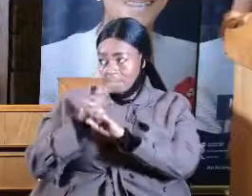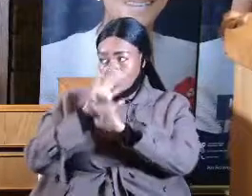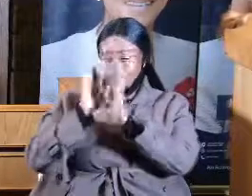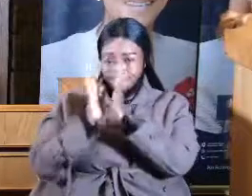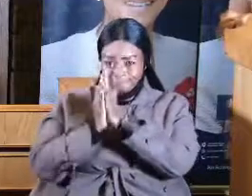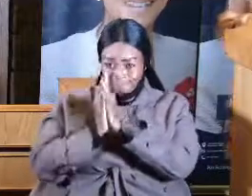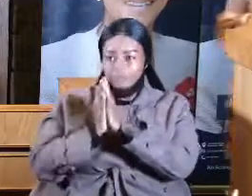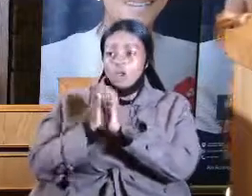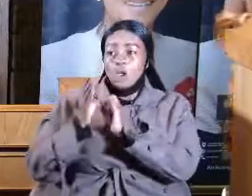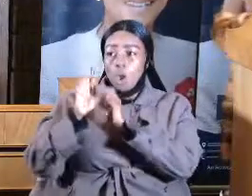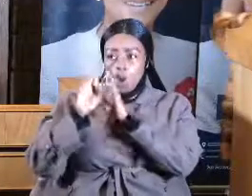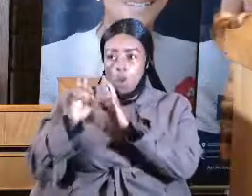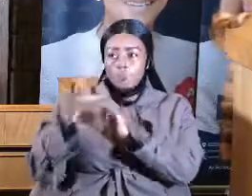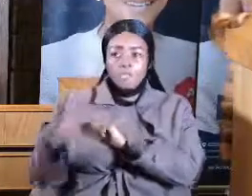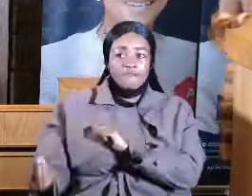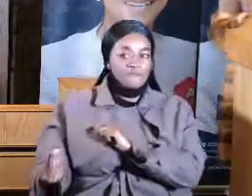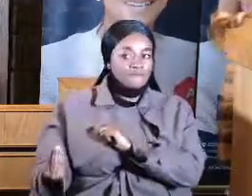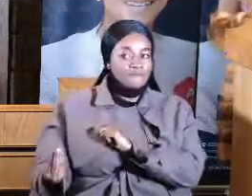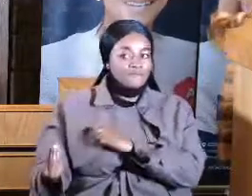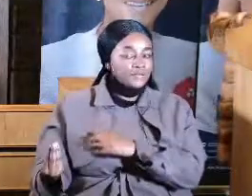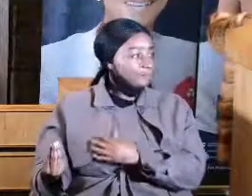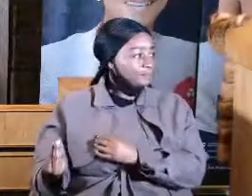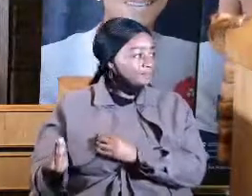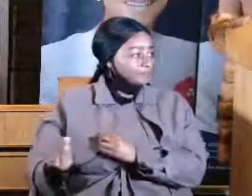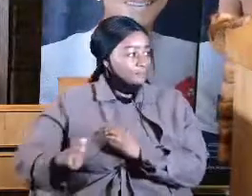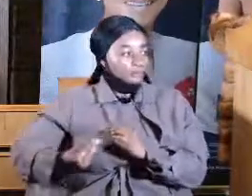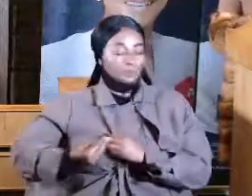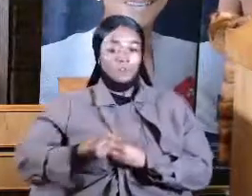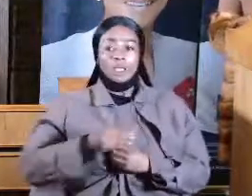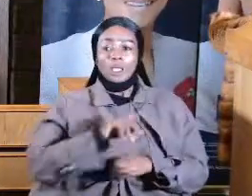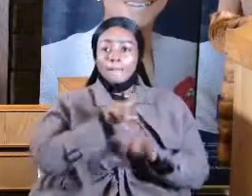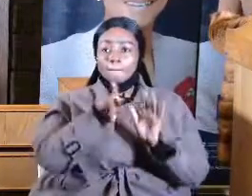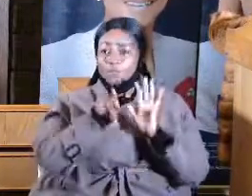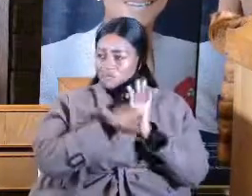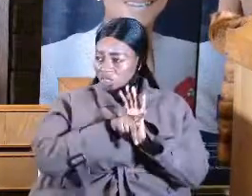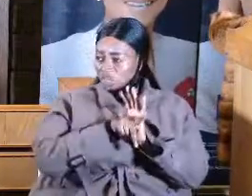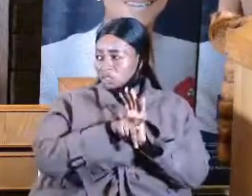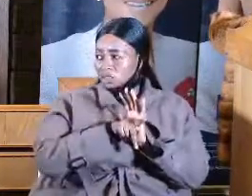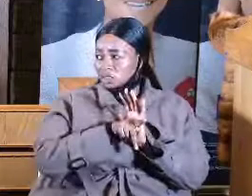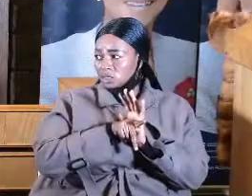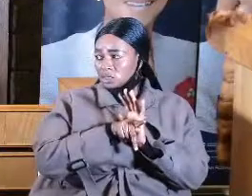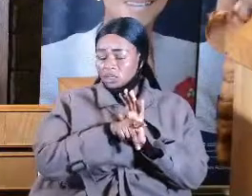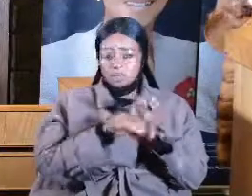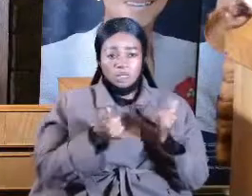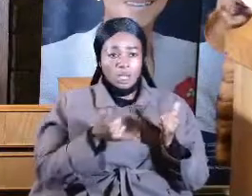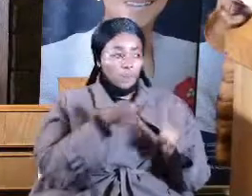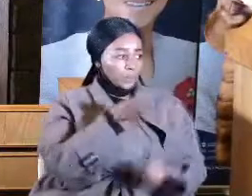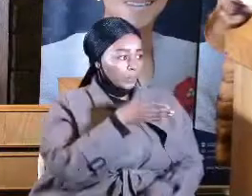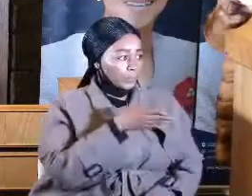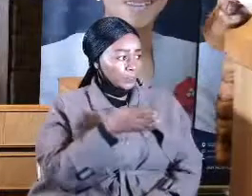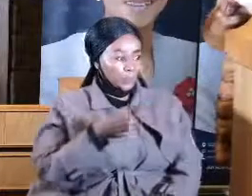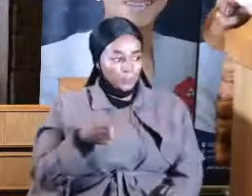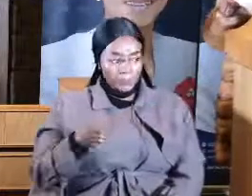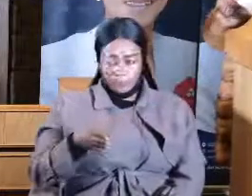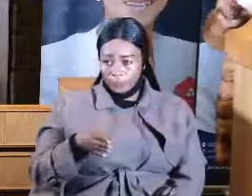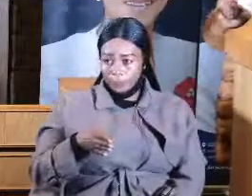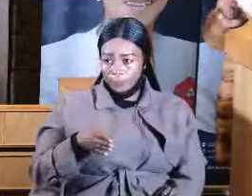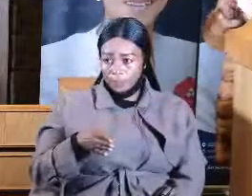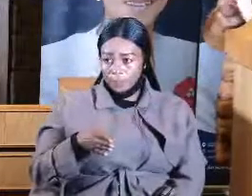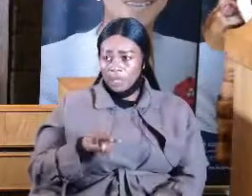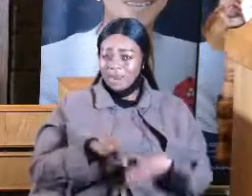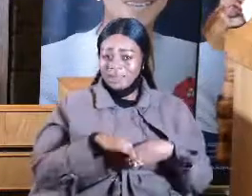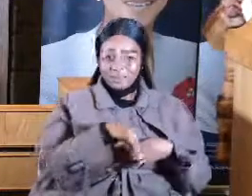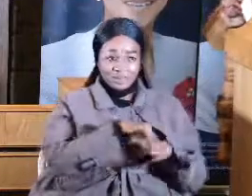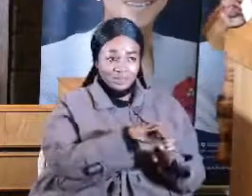said. Despite those positions that are still lacking, the leadership